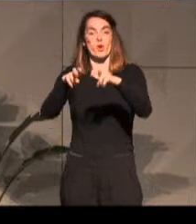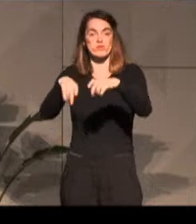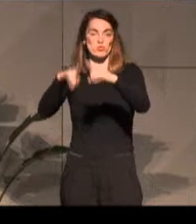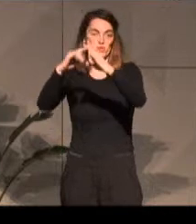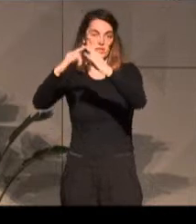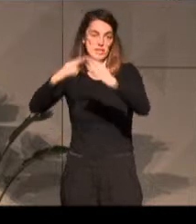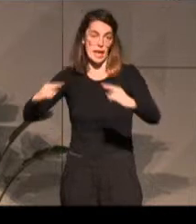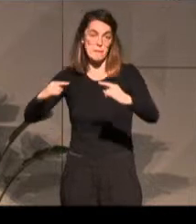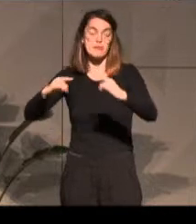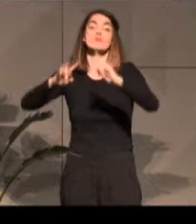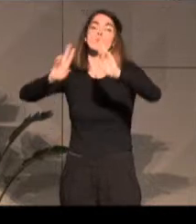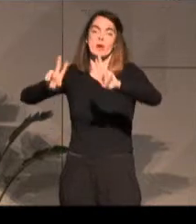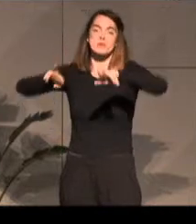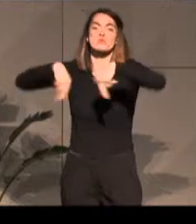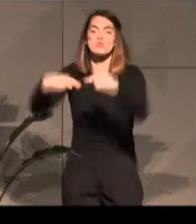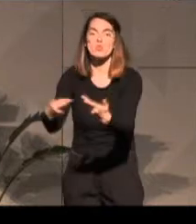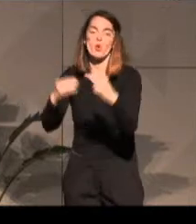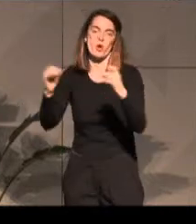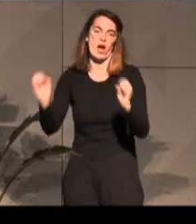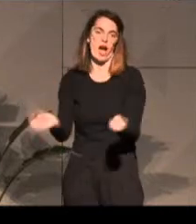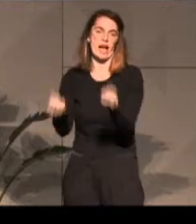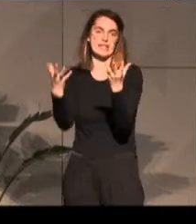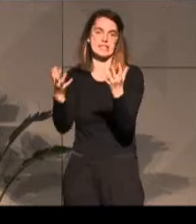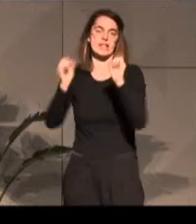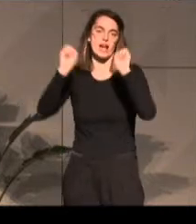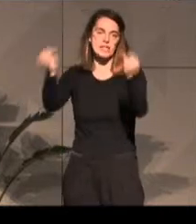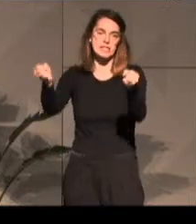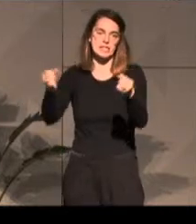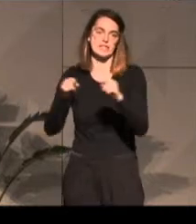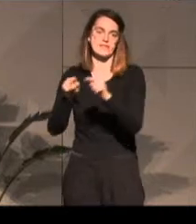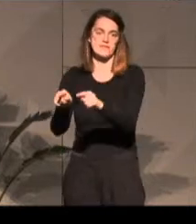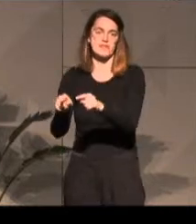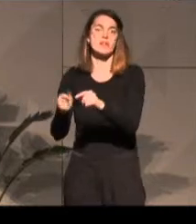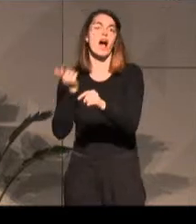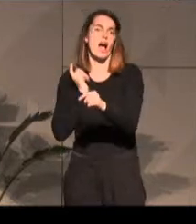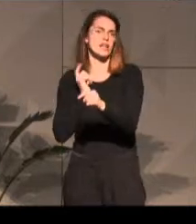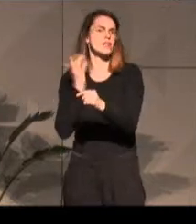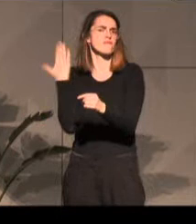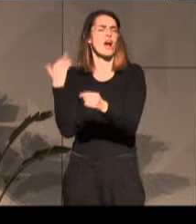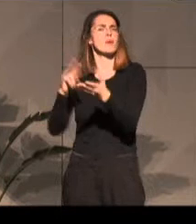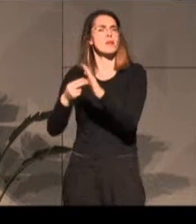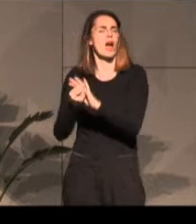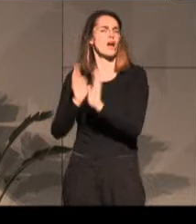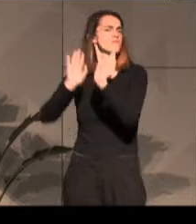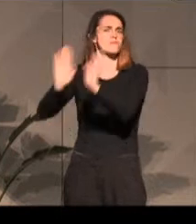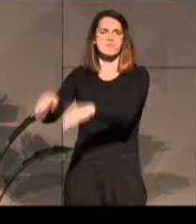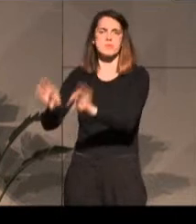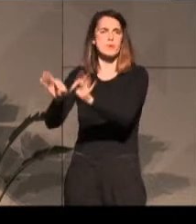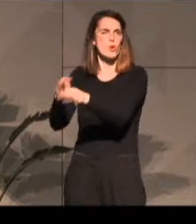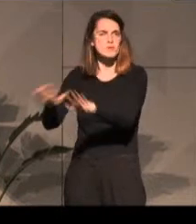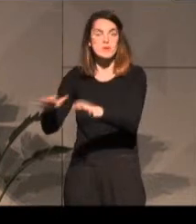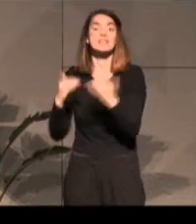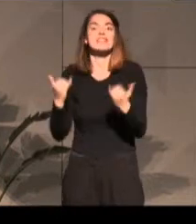back and started using our camp again and settled on our ice floe for the summer